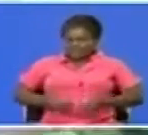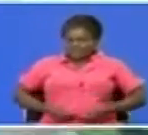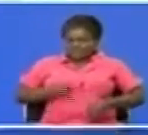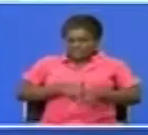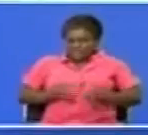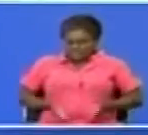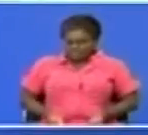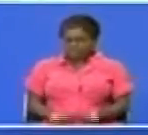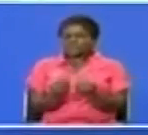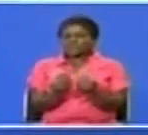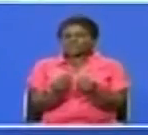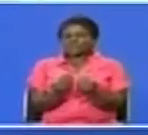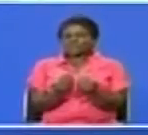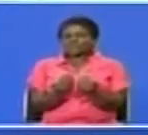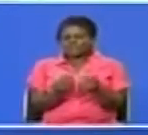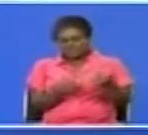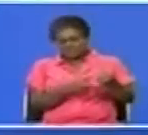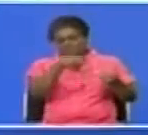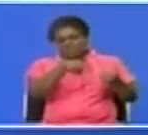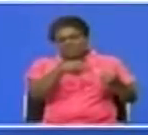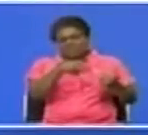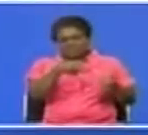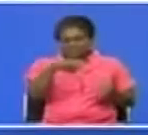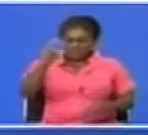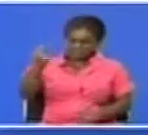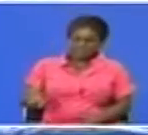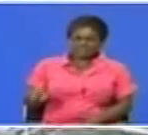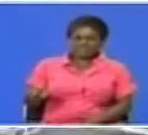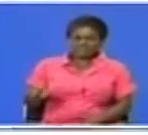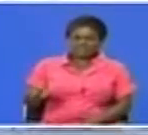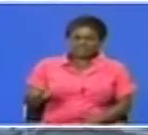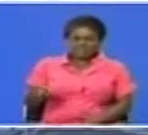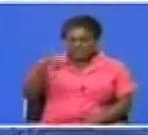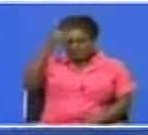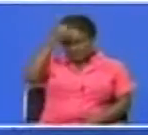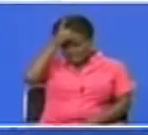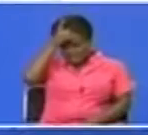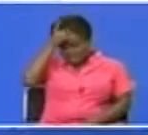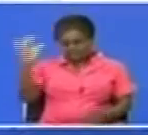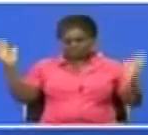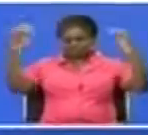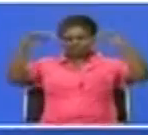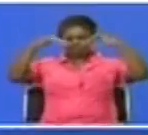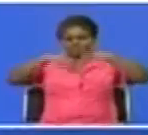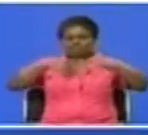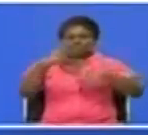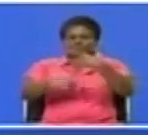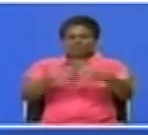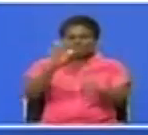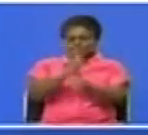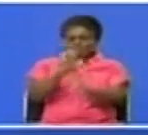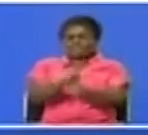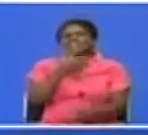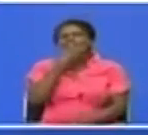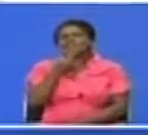kujifungua lazima atakatwa. We get this village baraza ongoing. The majority are